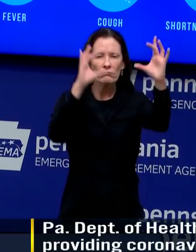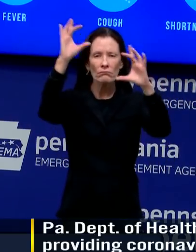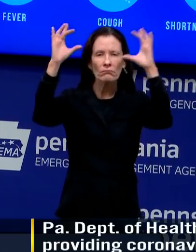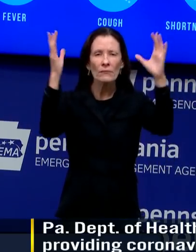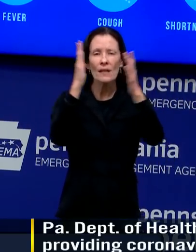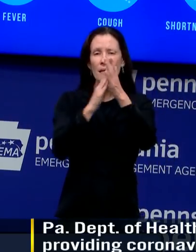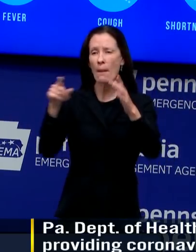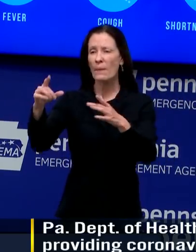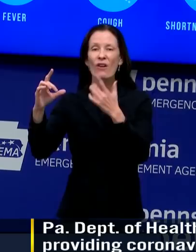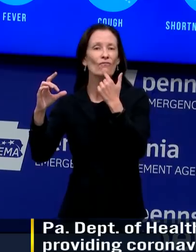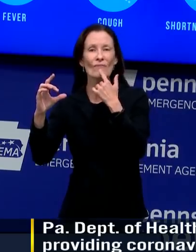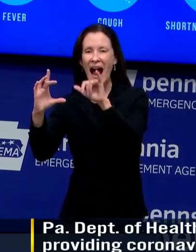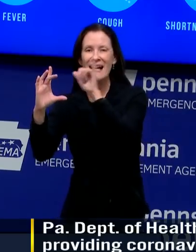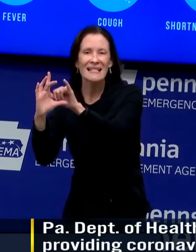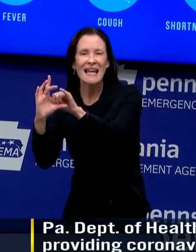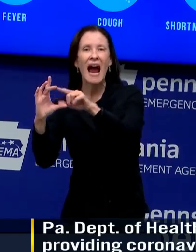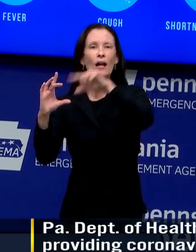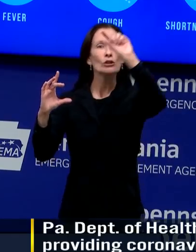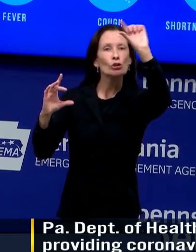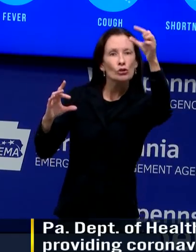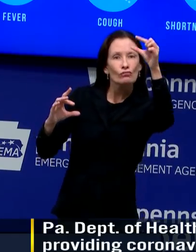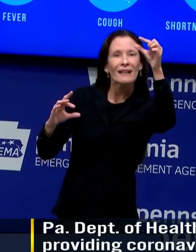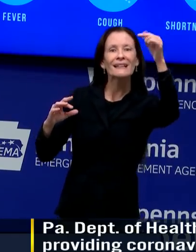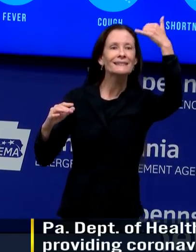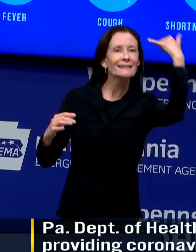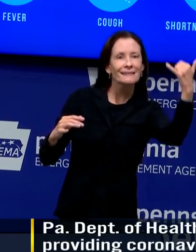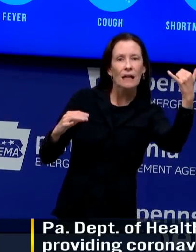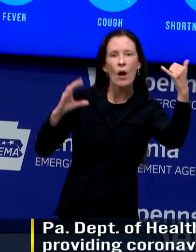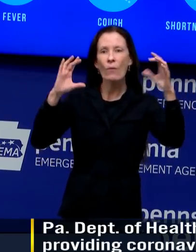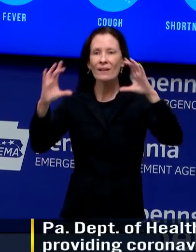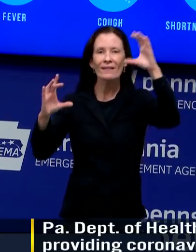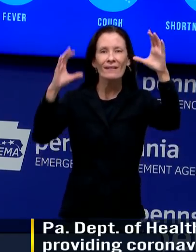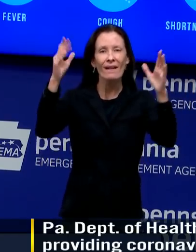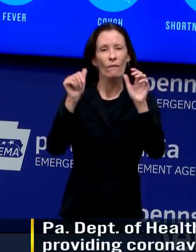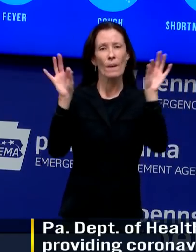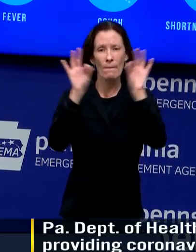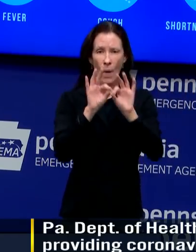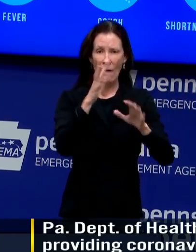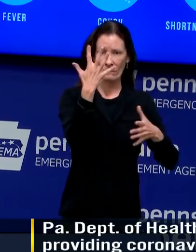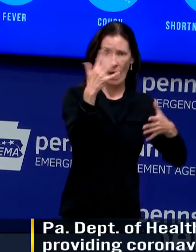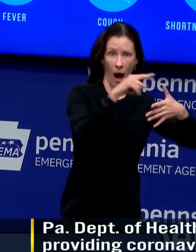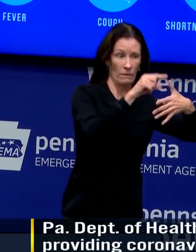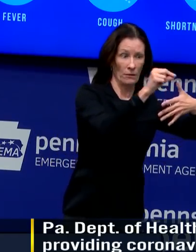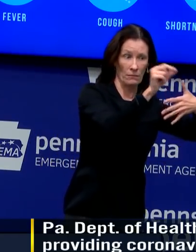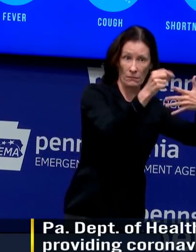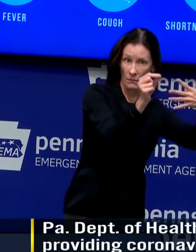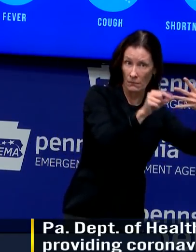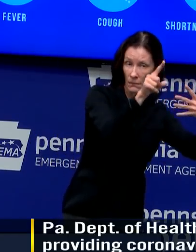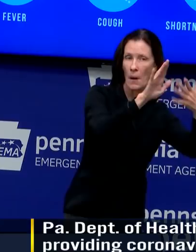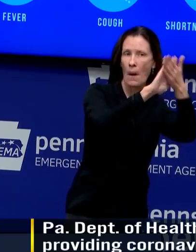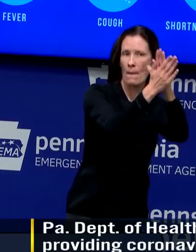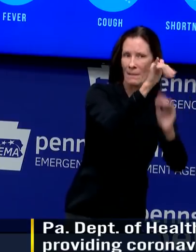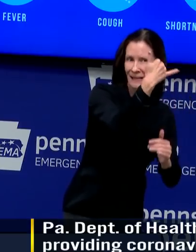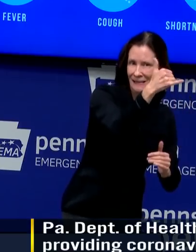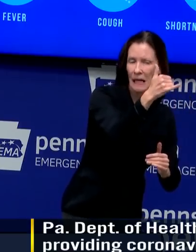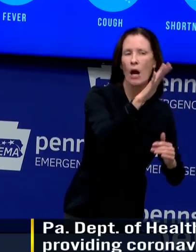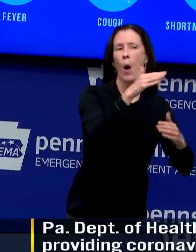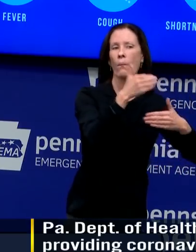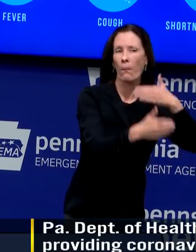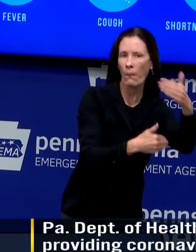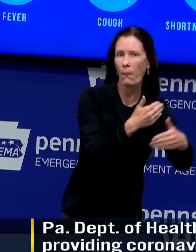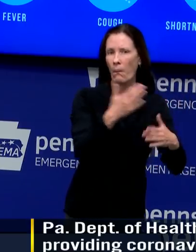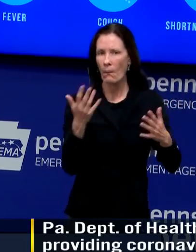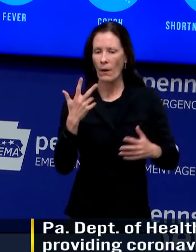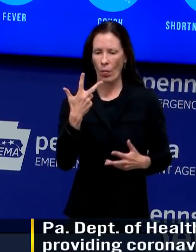Online auto sales began on Monday, and all construction will resume on May 1st, next Friday. I want to emphasize